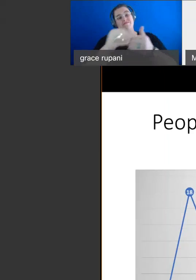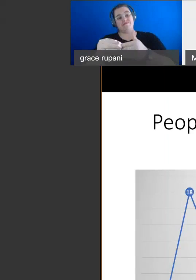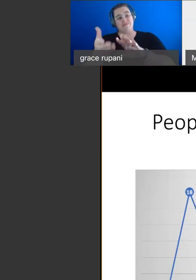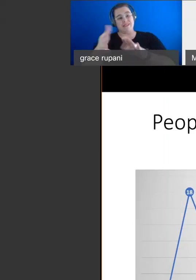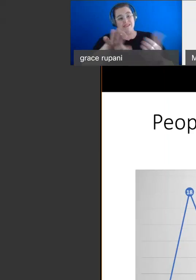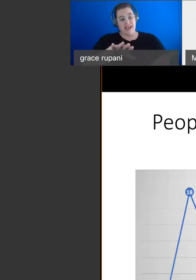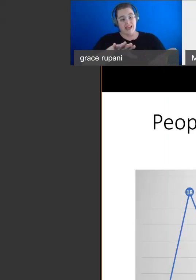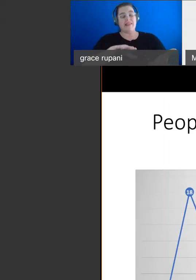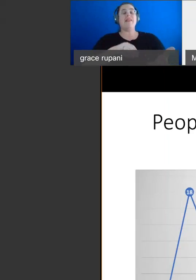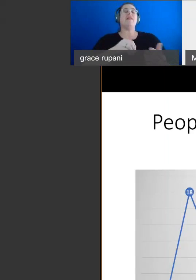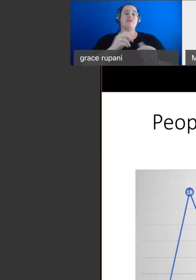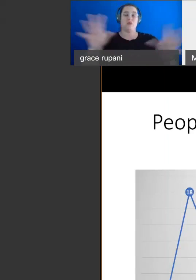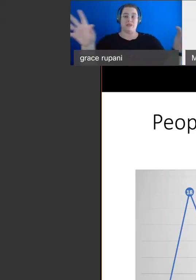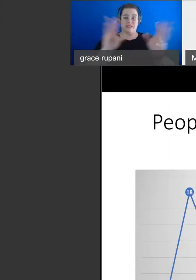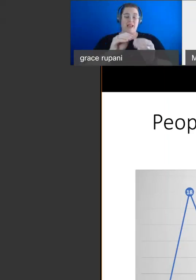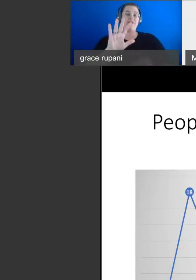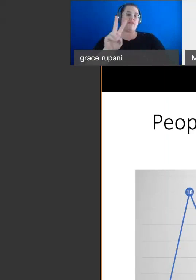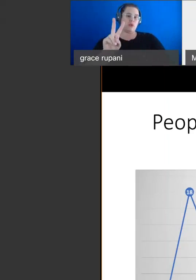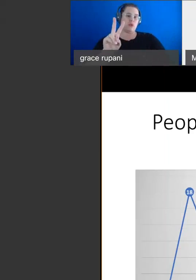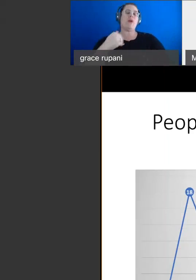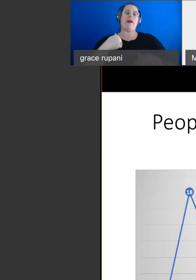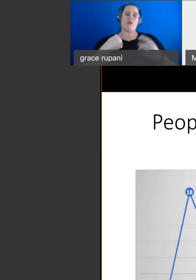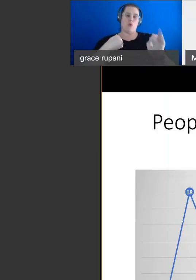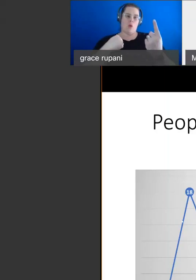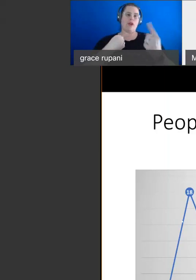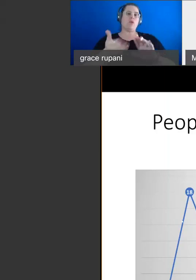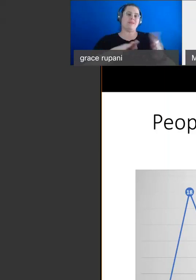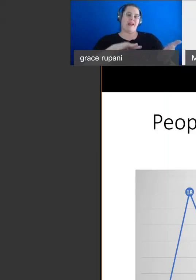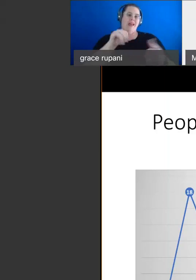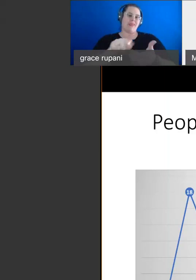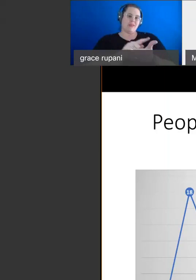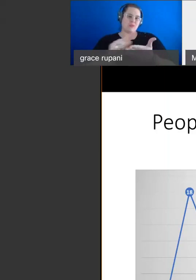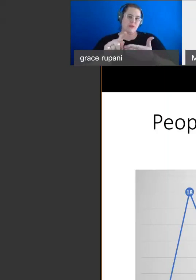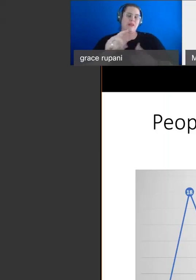person who died this week and 5 who died in February.